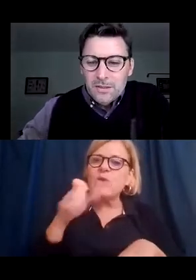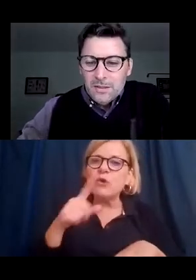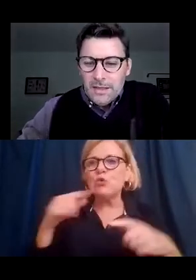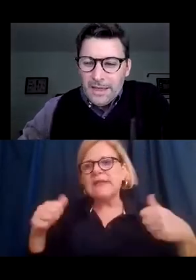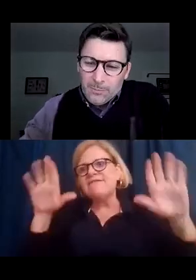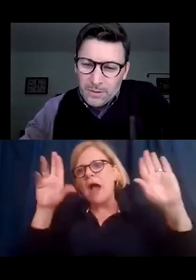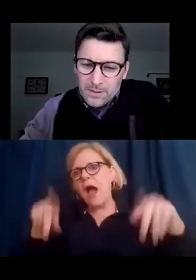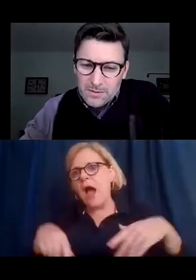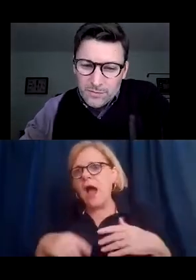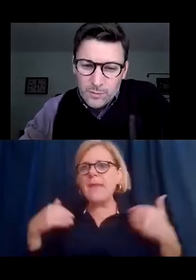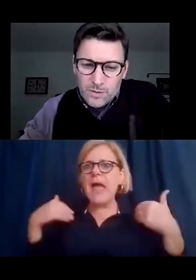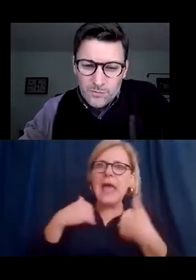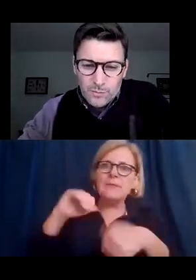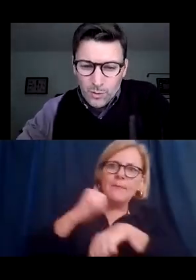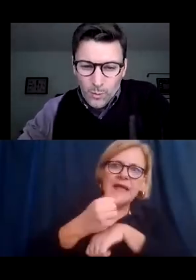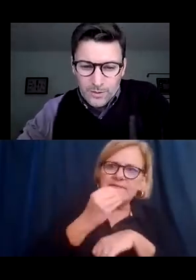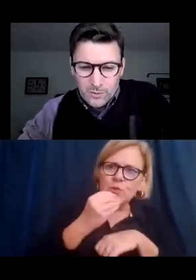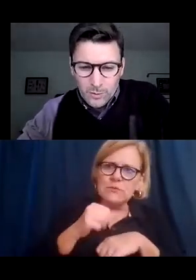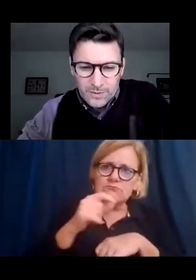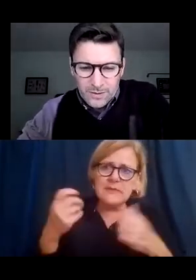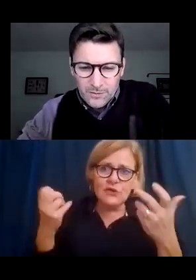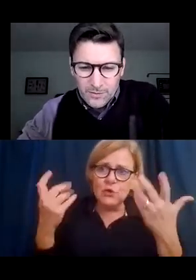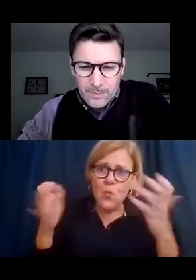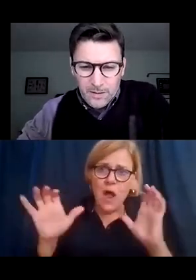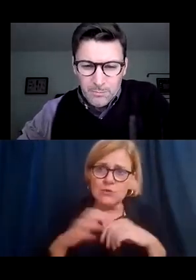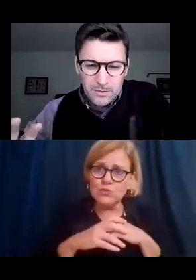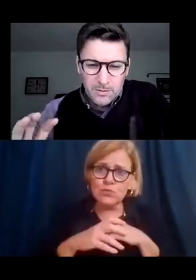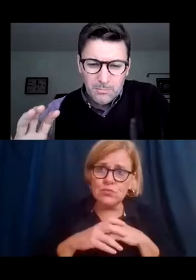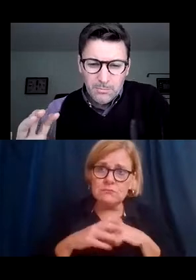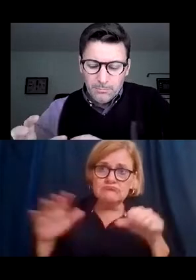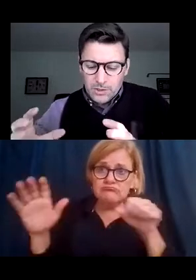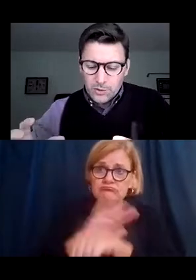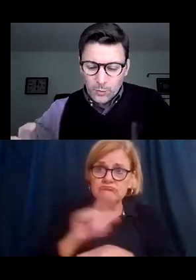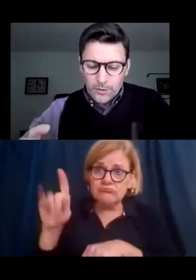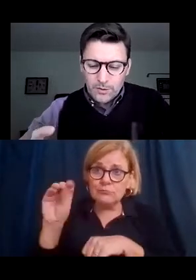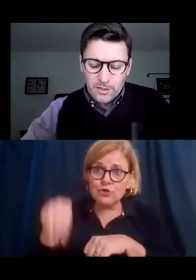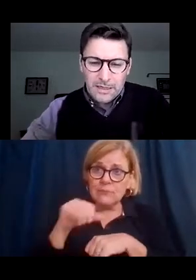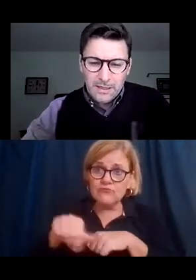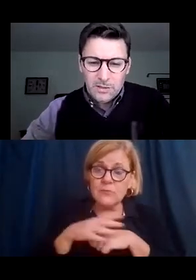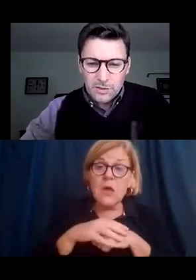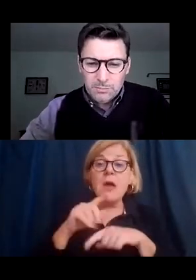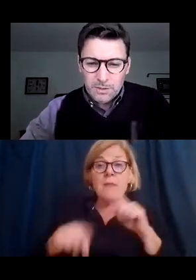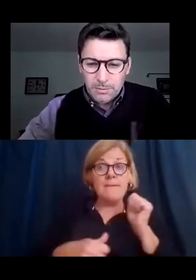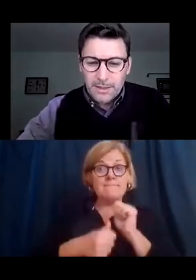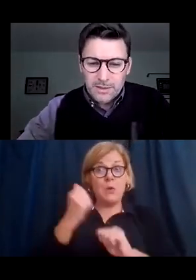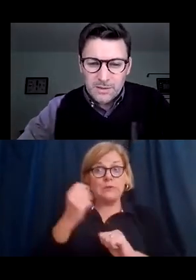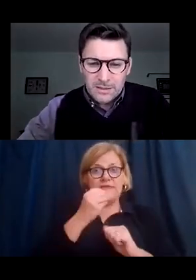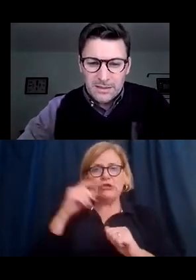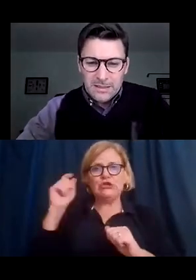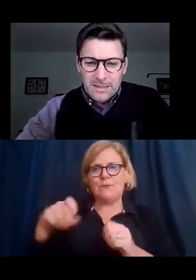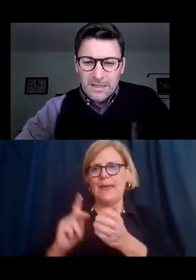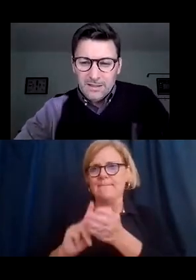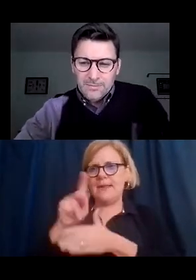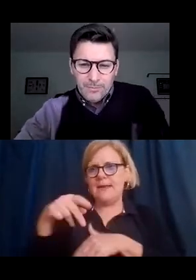up animal-based foods if you don't want to altogether. But the majority of the diet should be